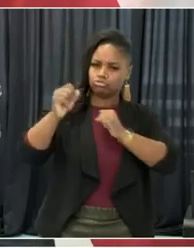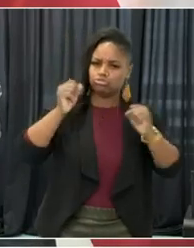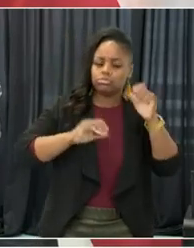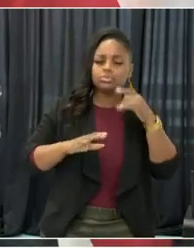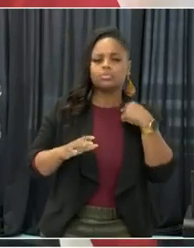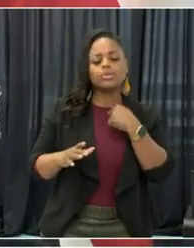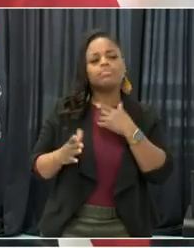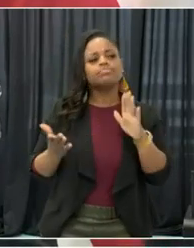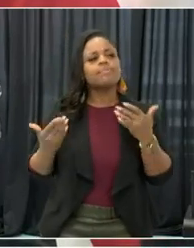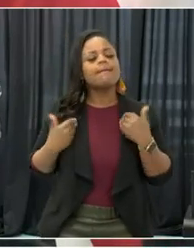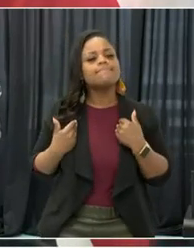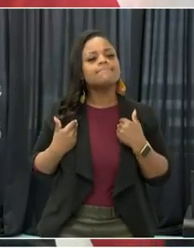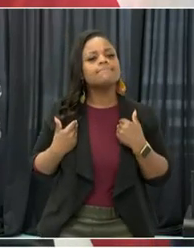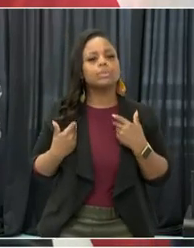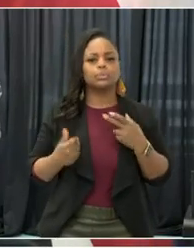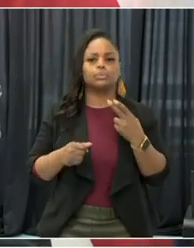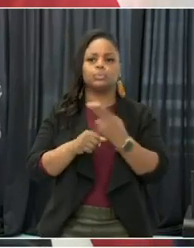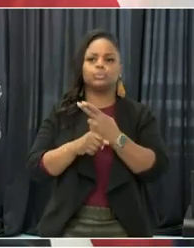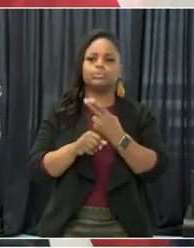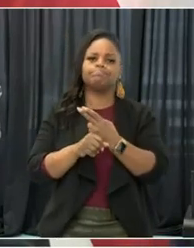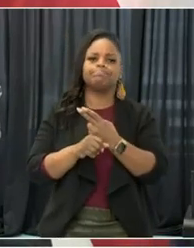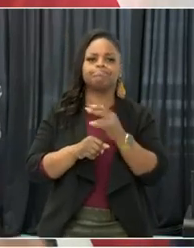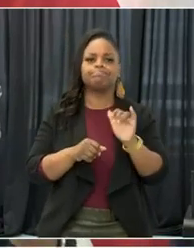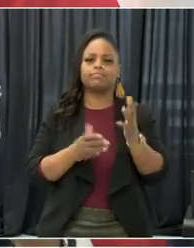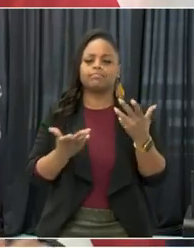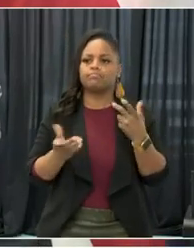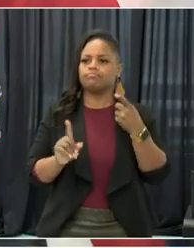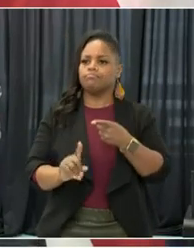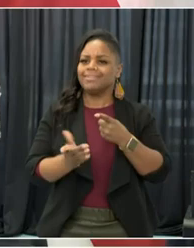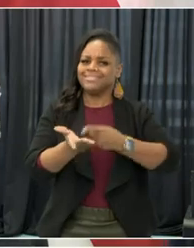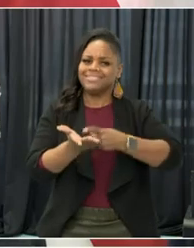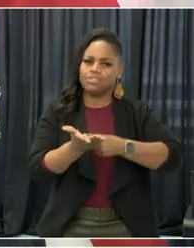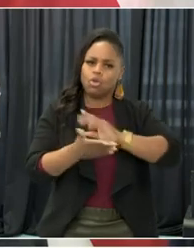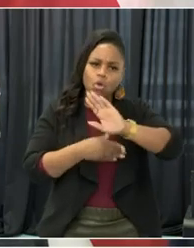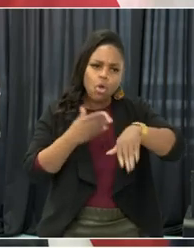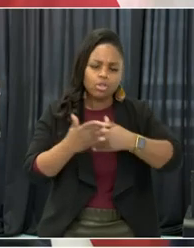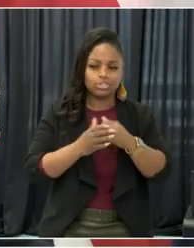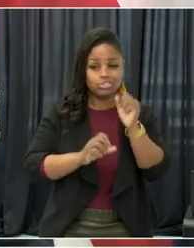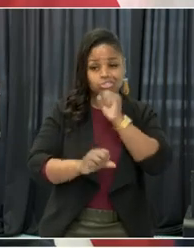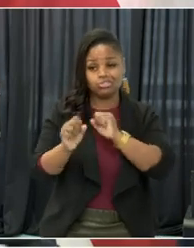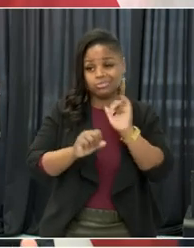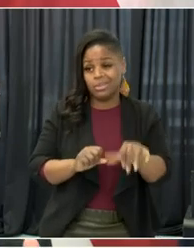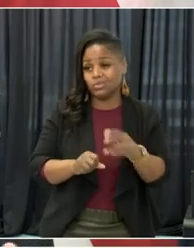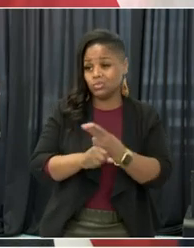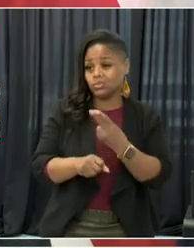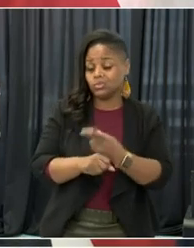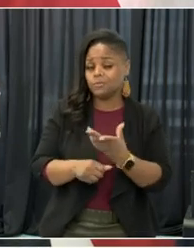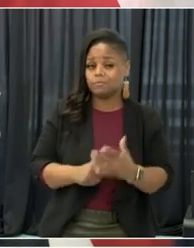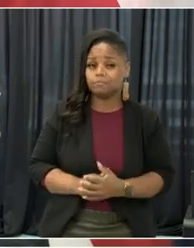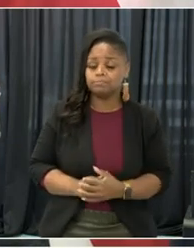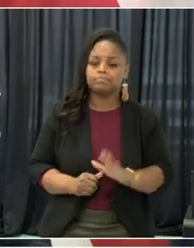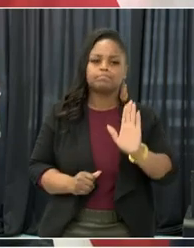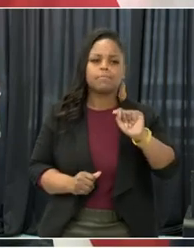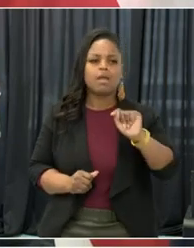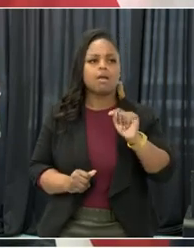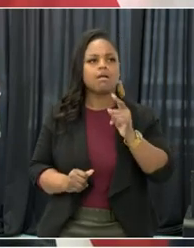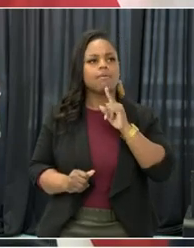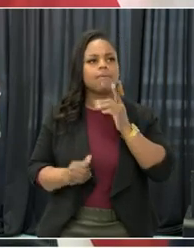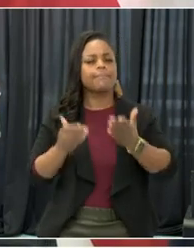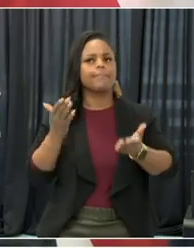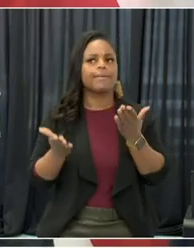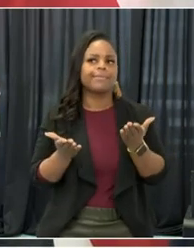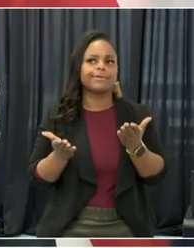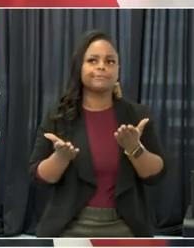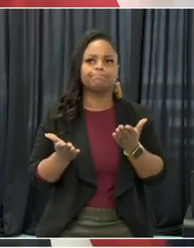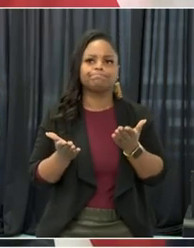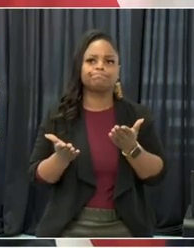we utilize, and I won't talk about all of those strategies, but I would say that that probably is an unrealistic